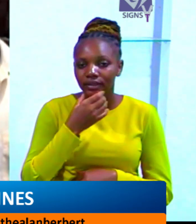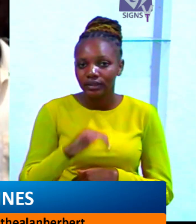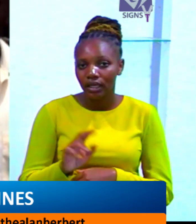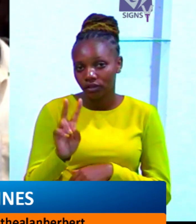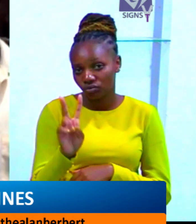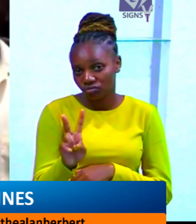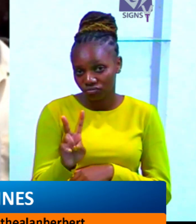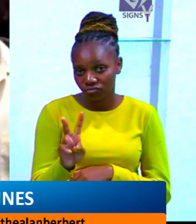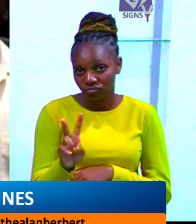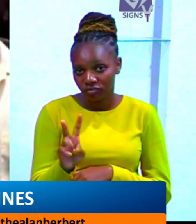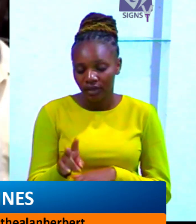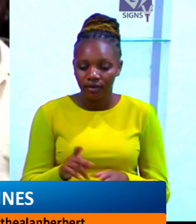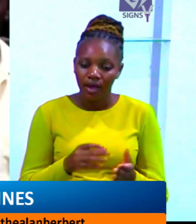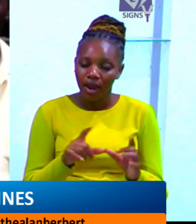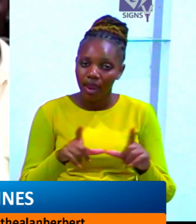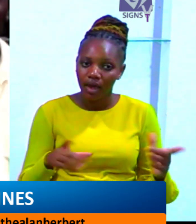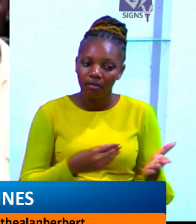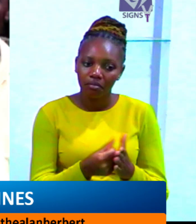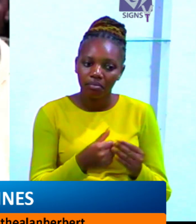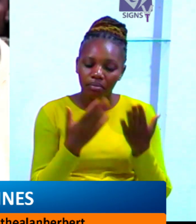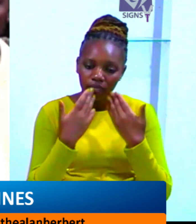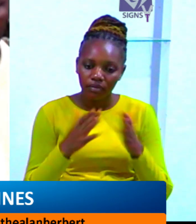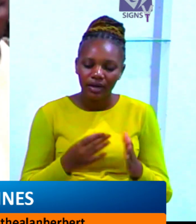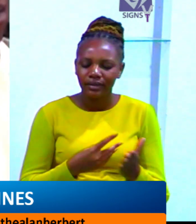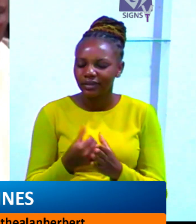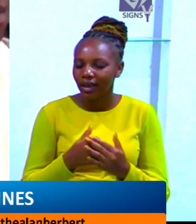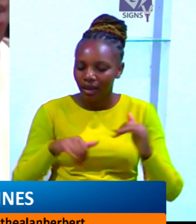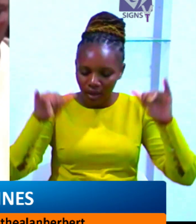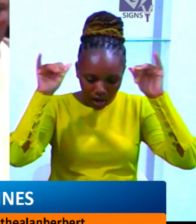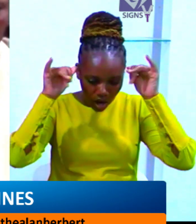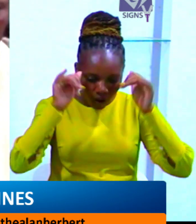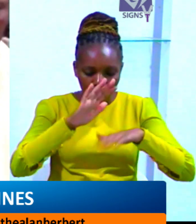born. Niliuza shamba, nikauza kishagi, nikauza ng'ombe.